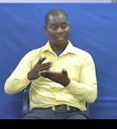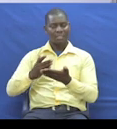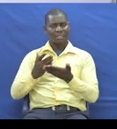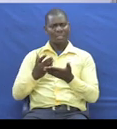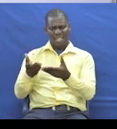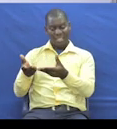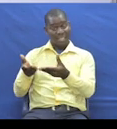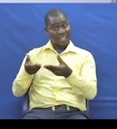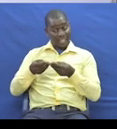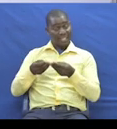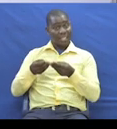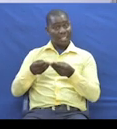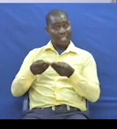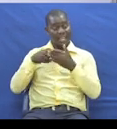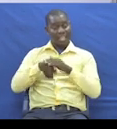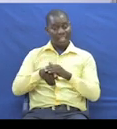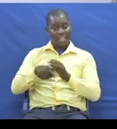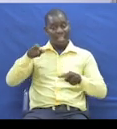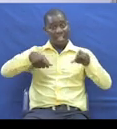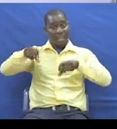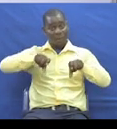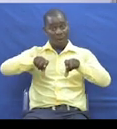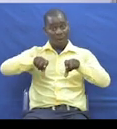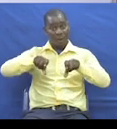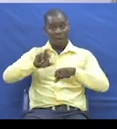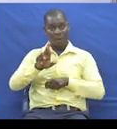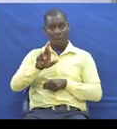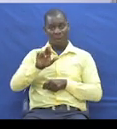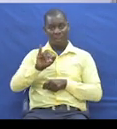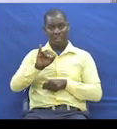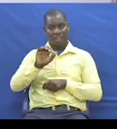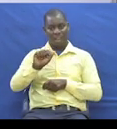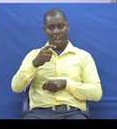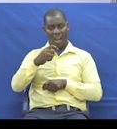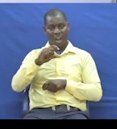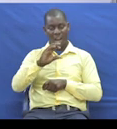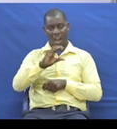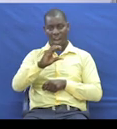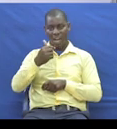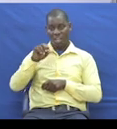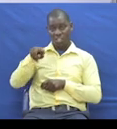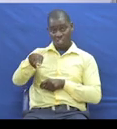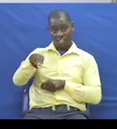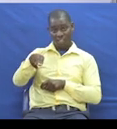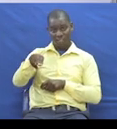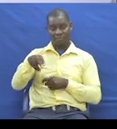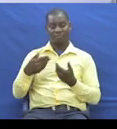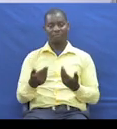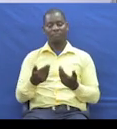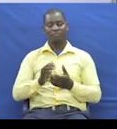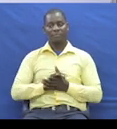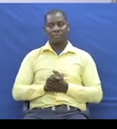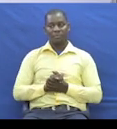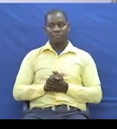that can take part in any chemical reaction. That can take